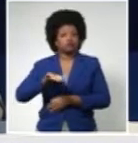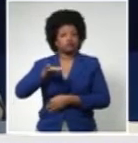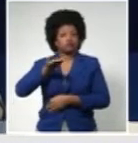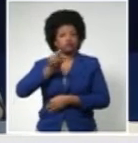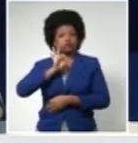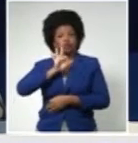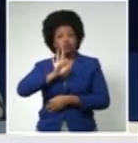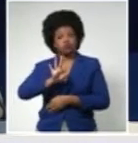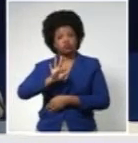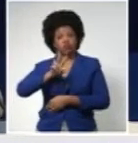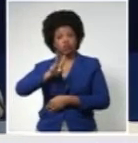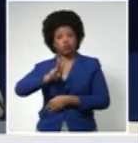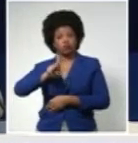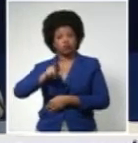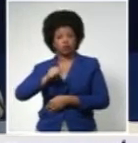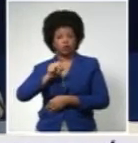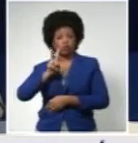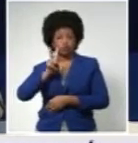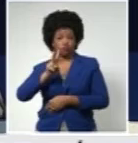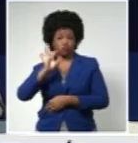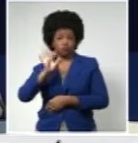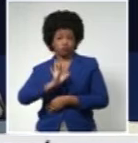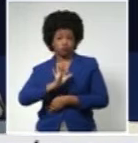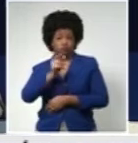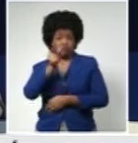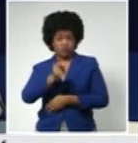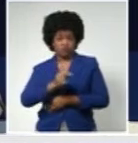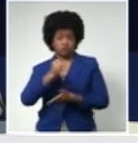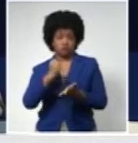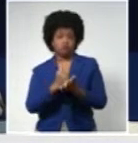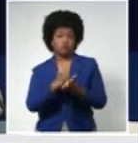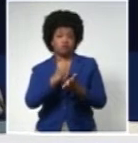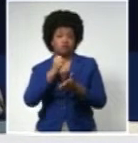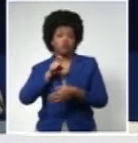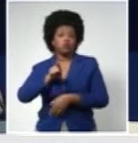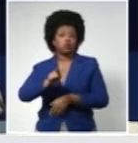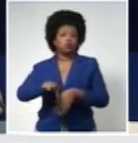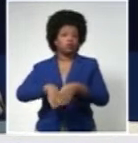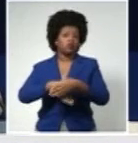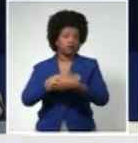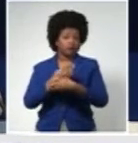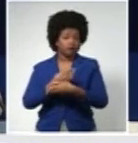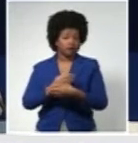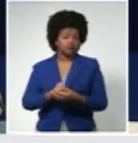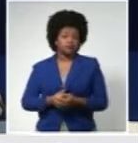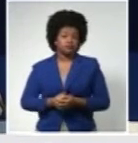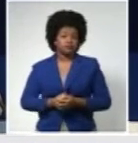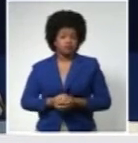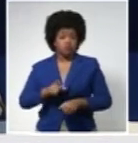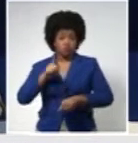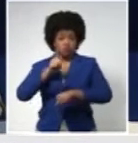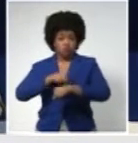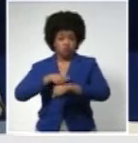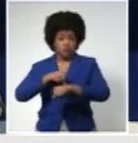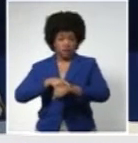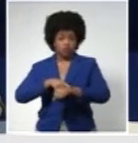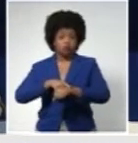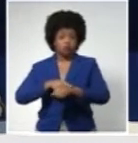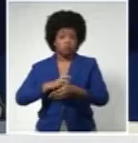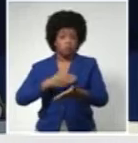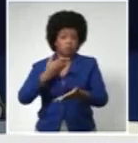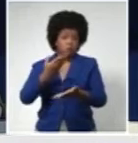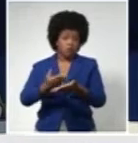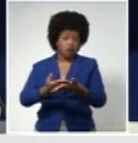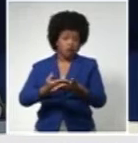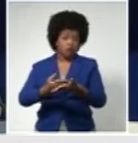is logical. This is a result of the screenings and population studies. It is difficult at this